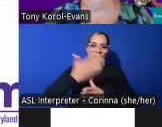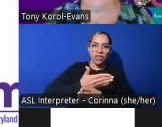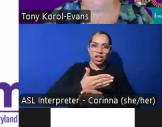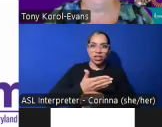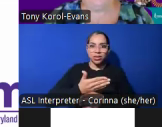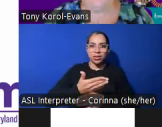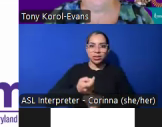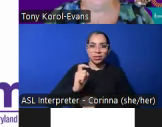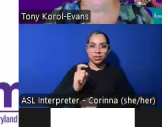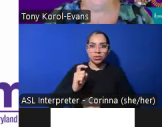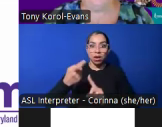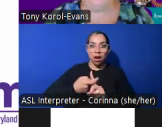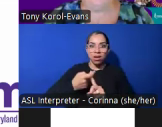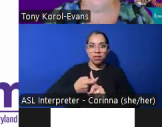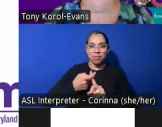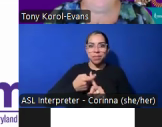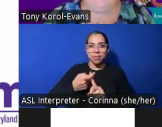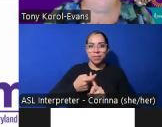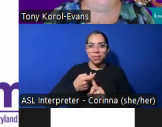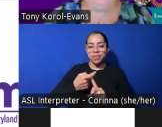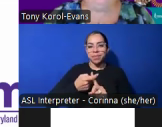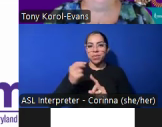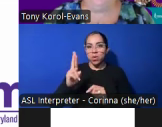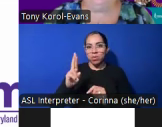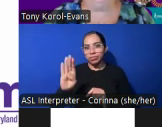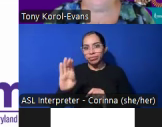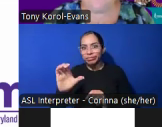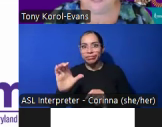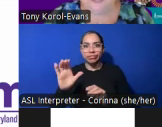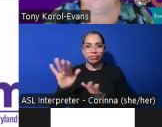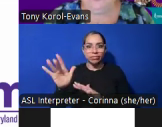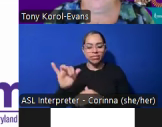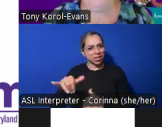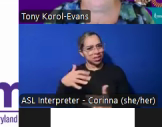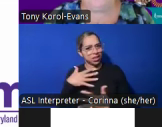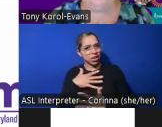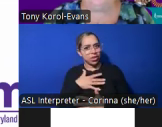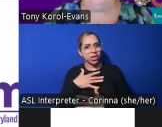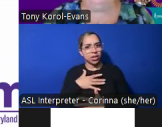And that's kind of a scary statistic. And in a local study,